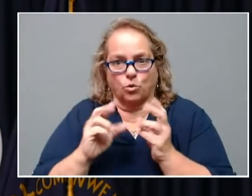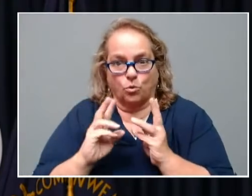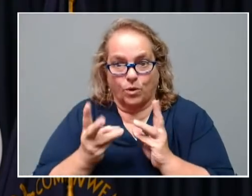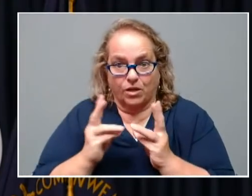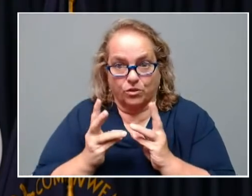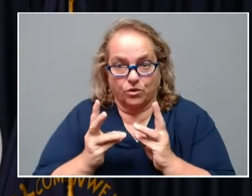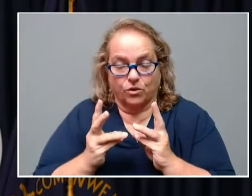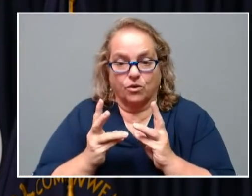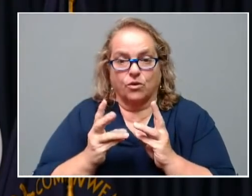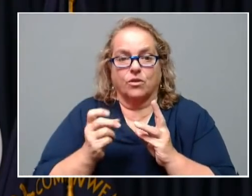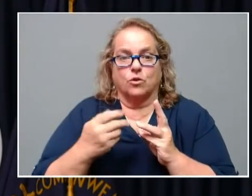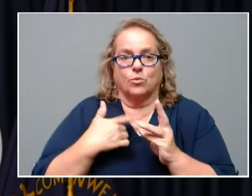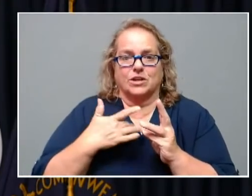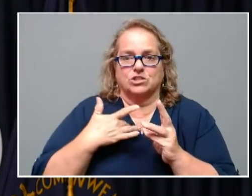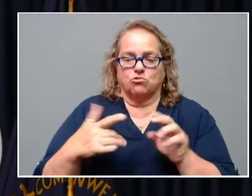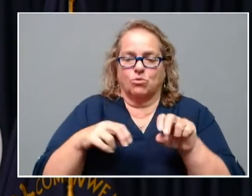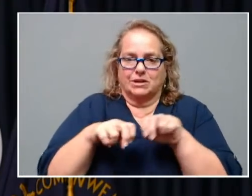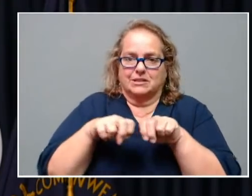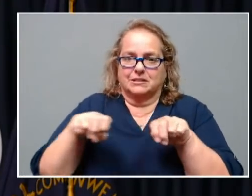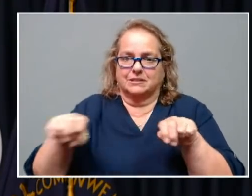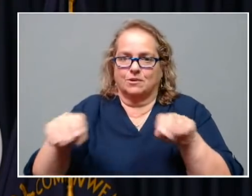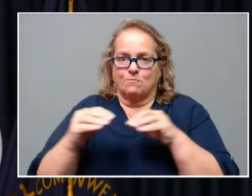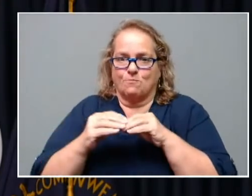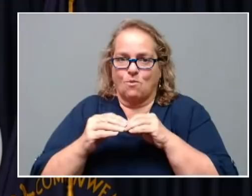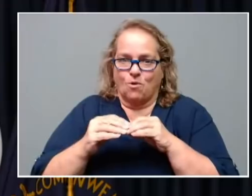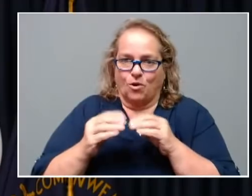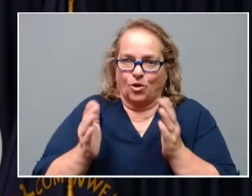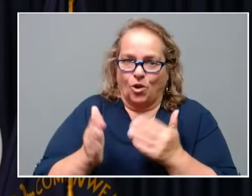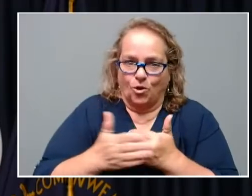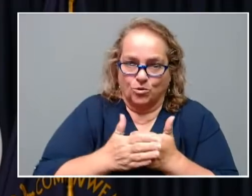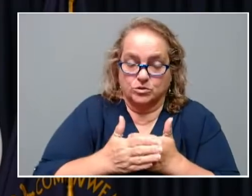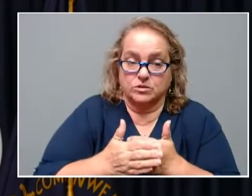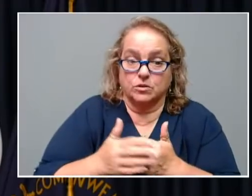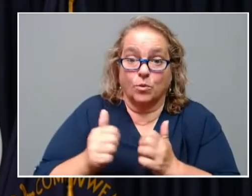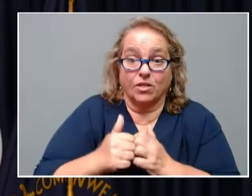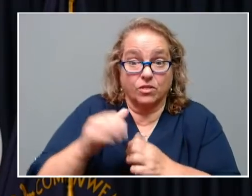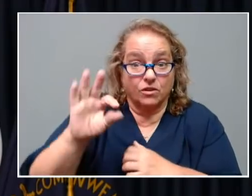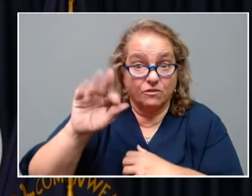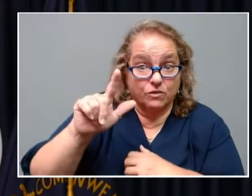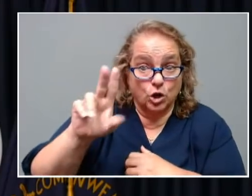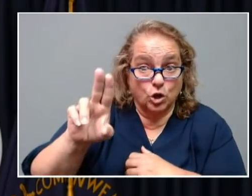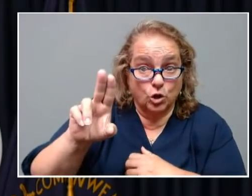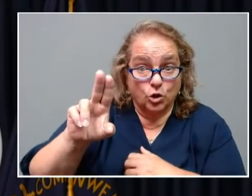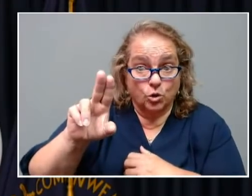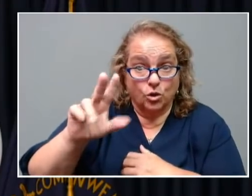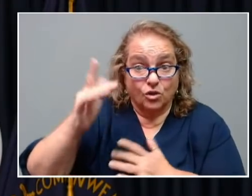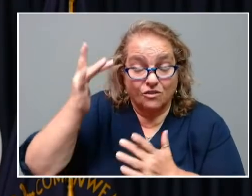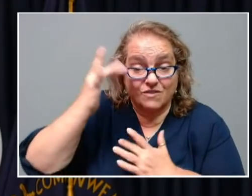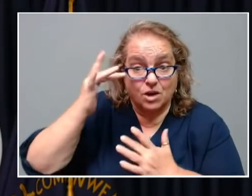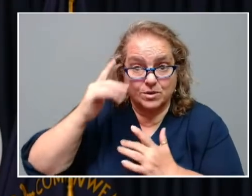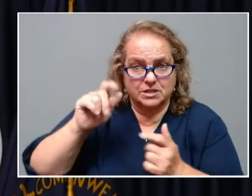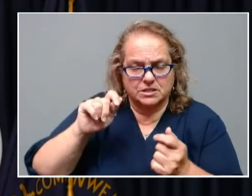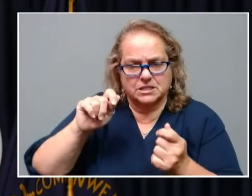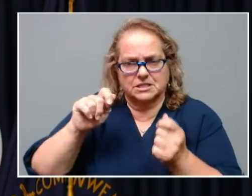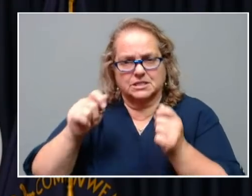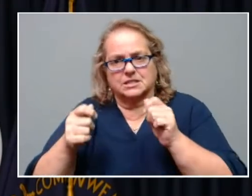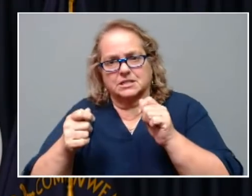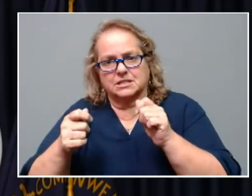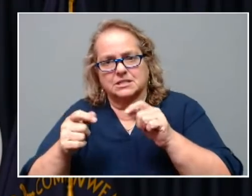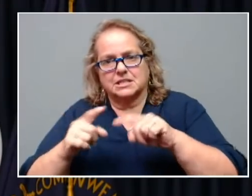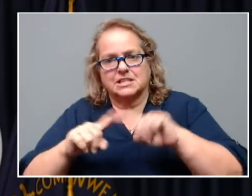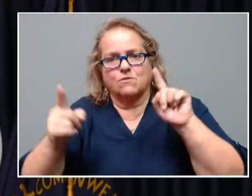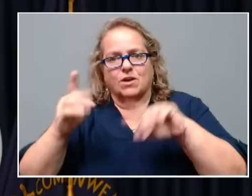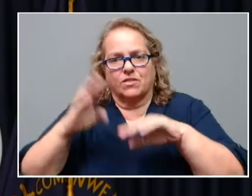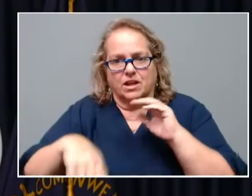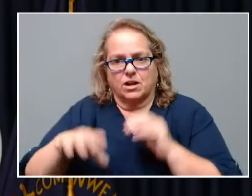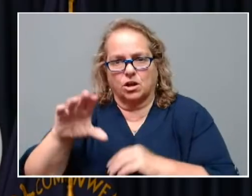generally closer together. With influenza, the virus mutates in a different way than the COVID virus and certain other